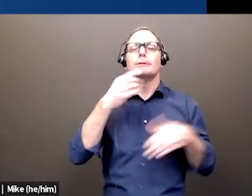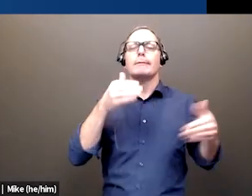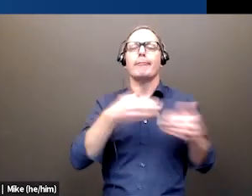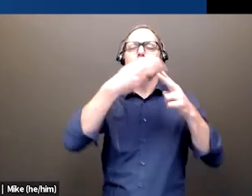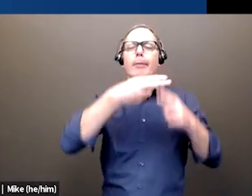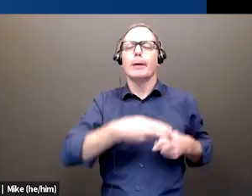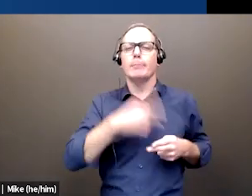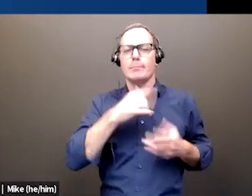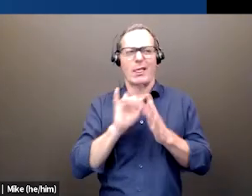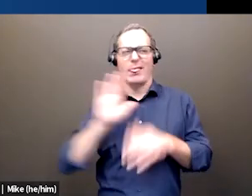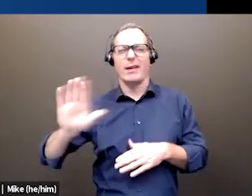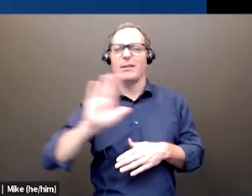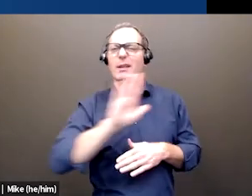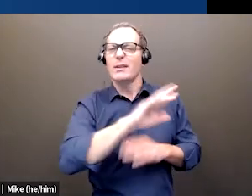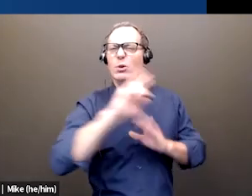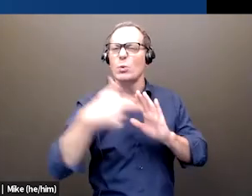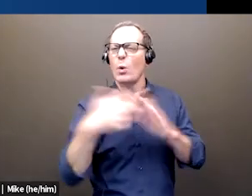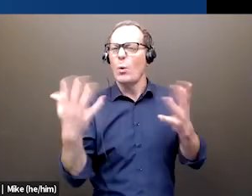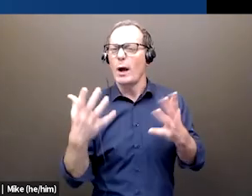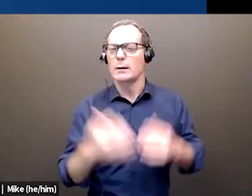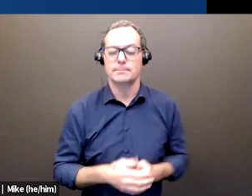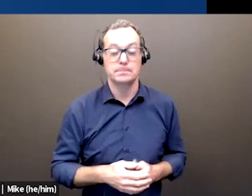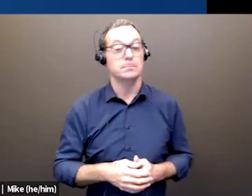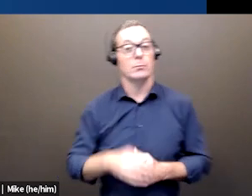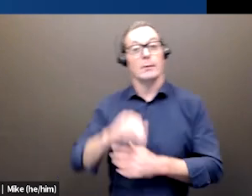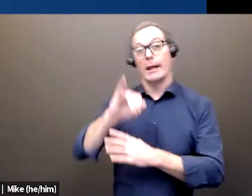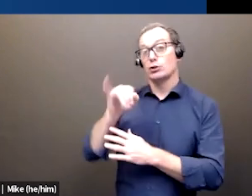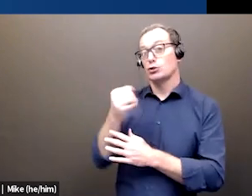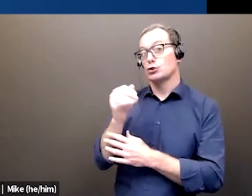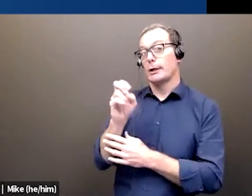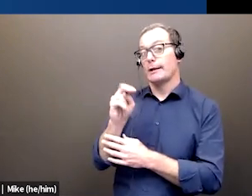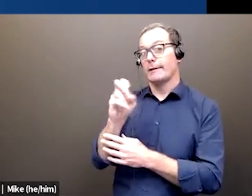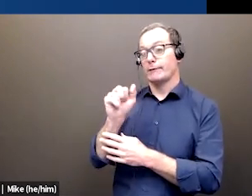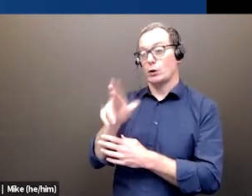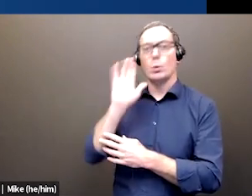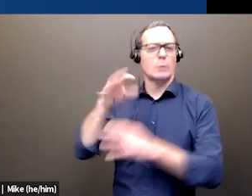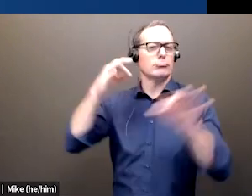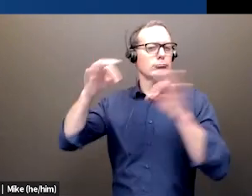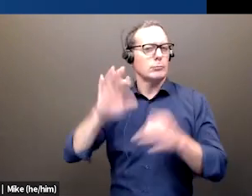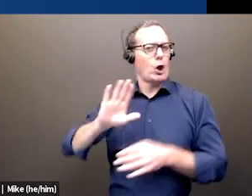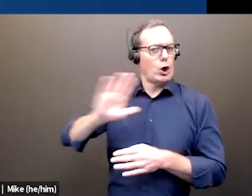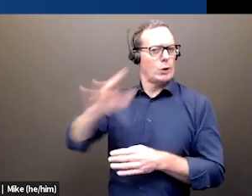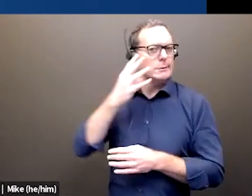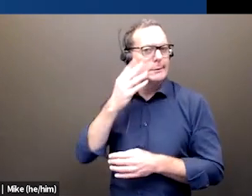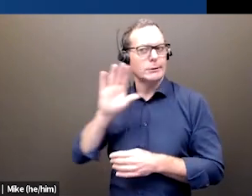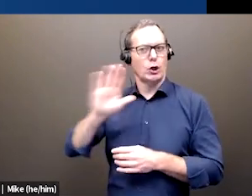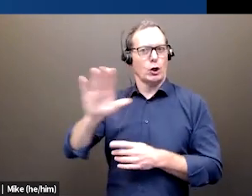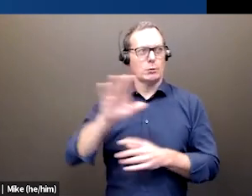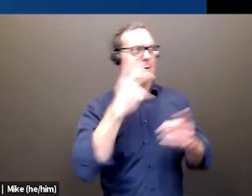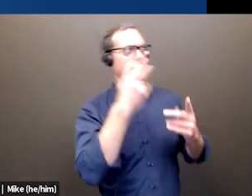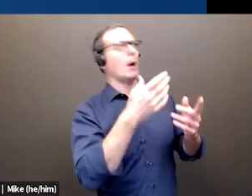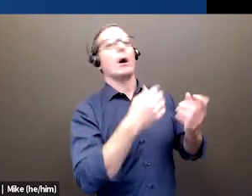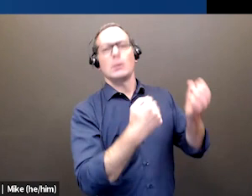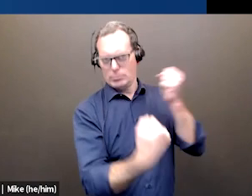Jennifer will talk from her own experience about how the project supports her and her son and how it has also supported her